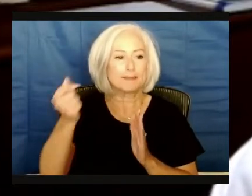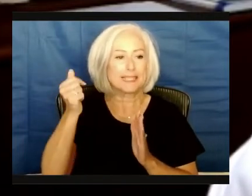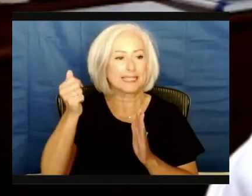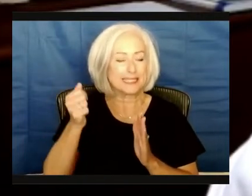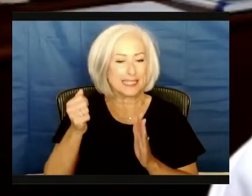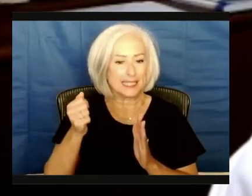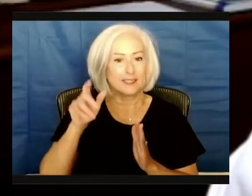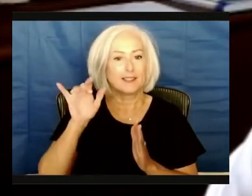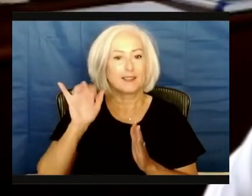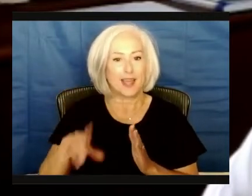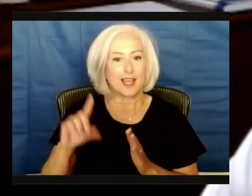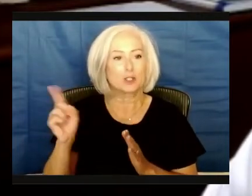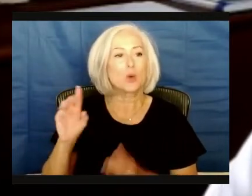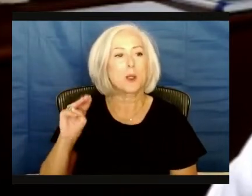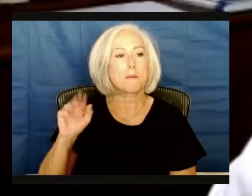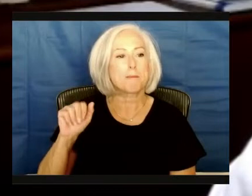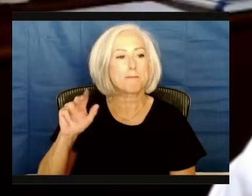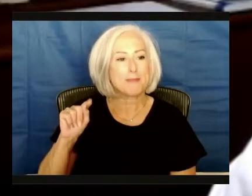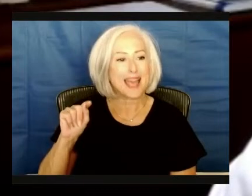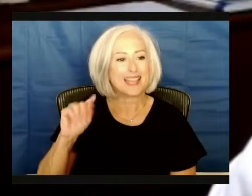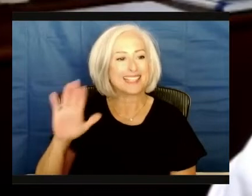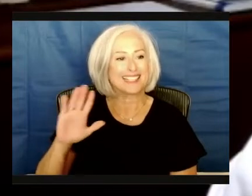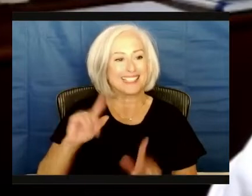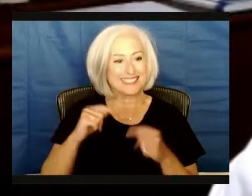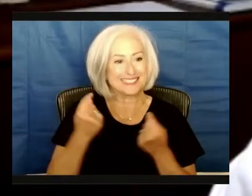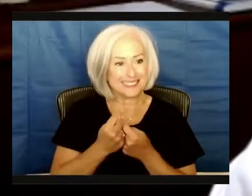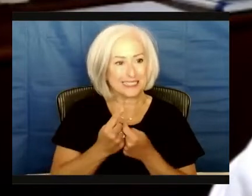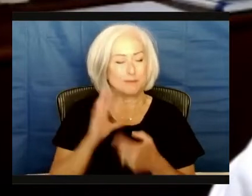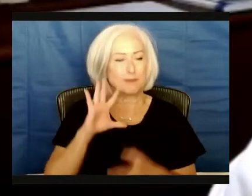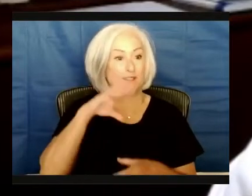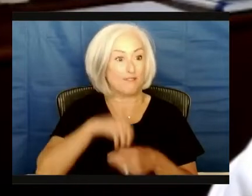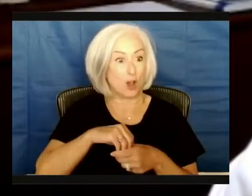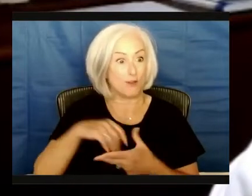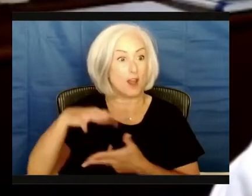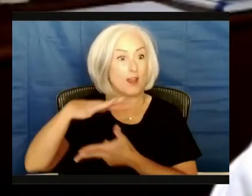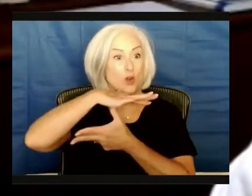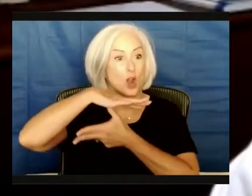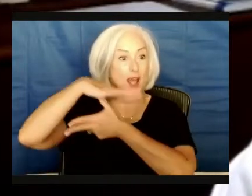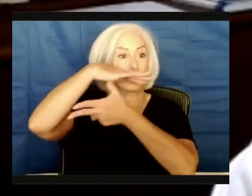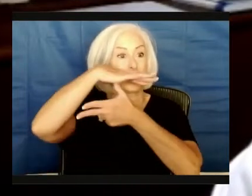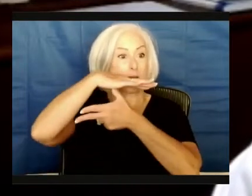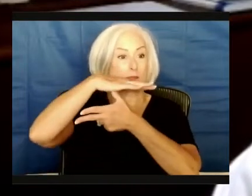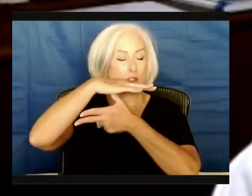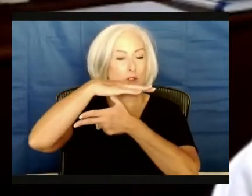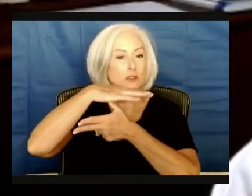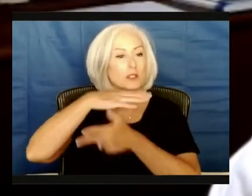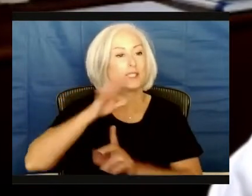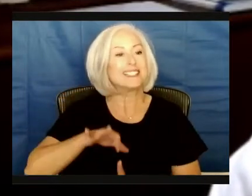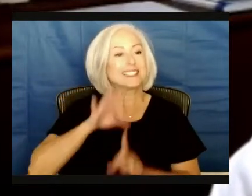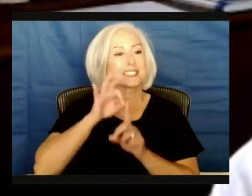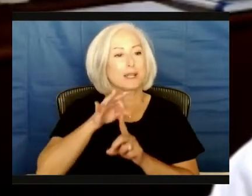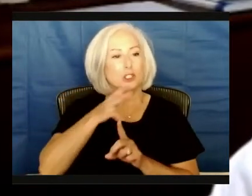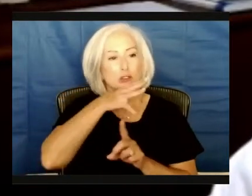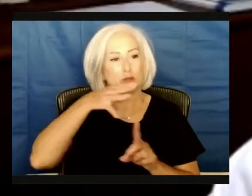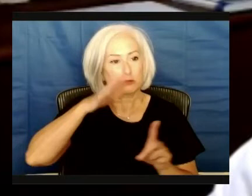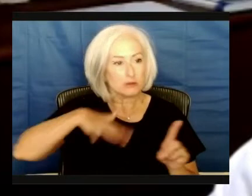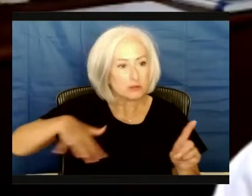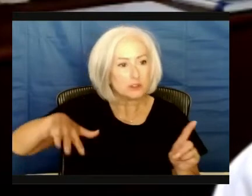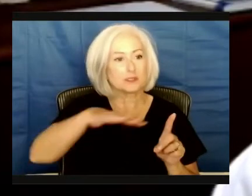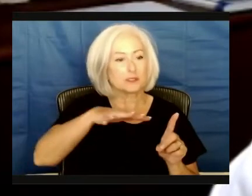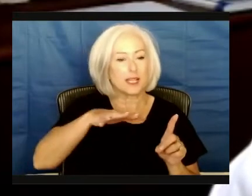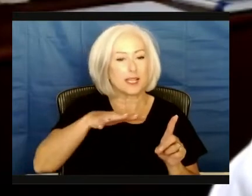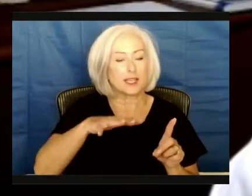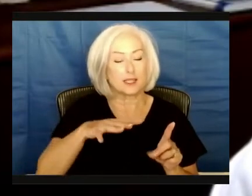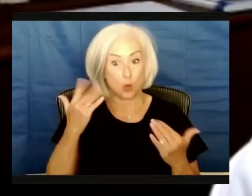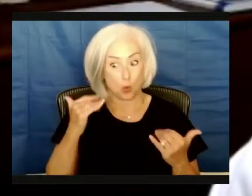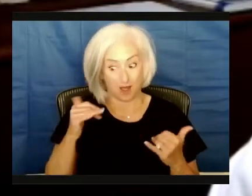where Matt's team, the helicopters, come into play, especially in a rural setting, because then what we do is we prioritize